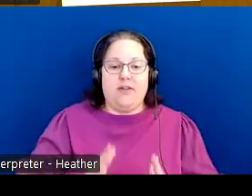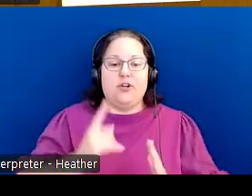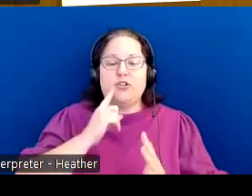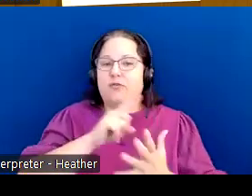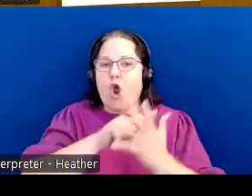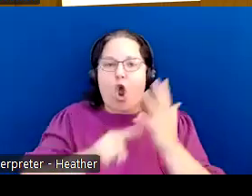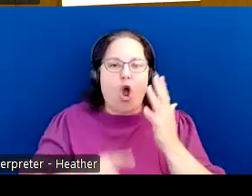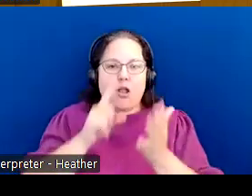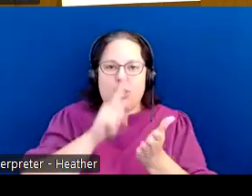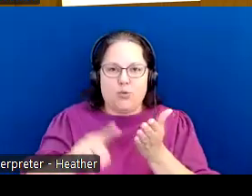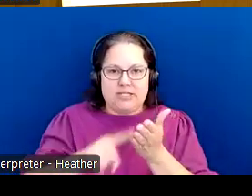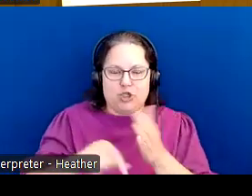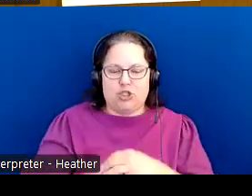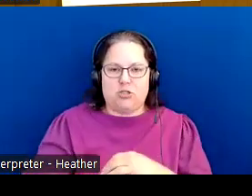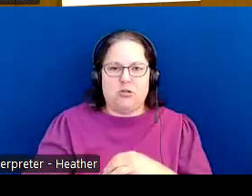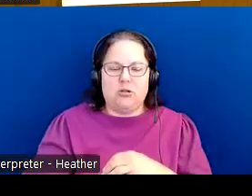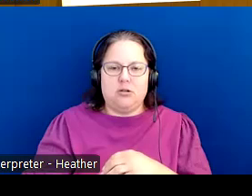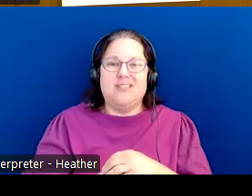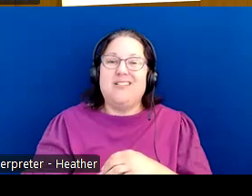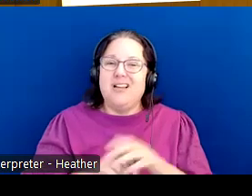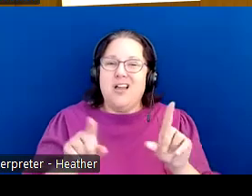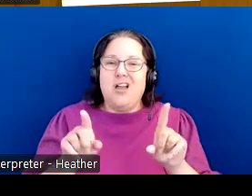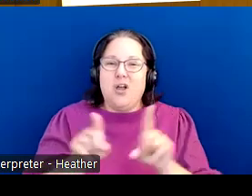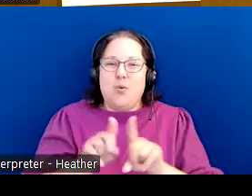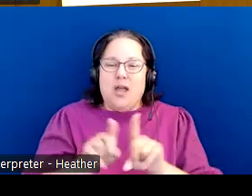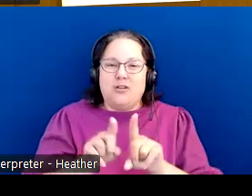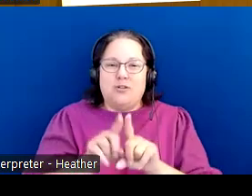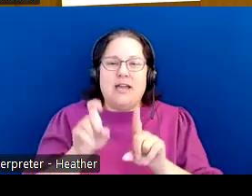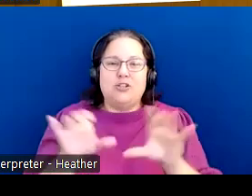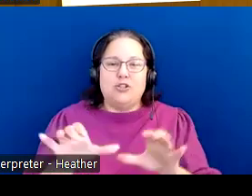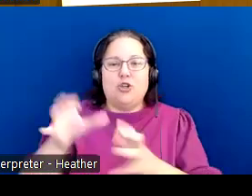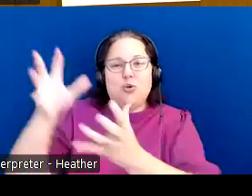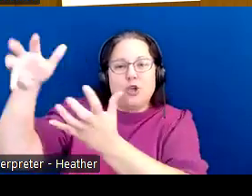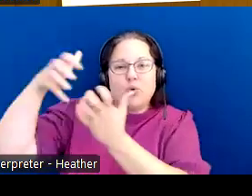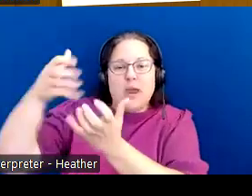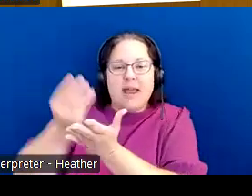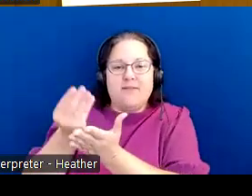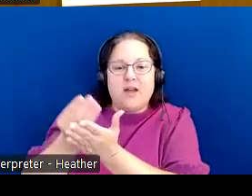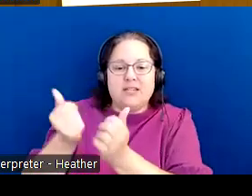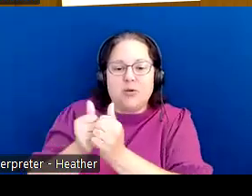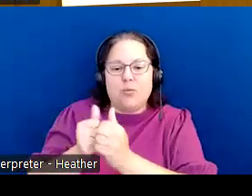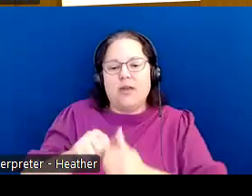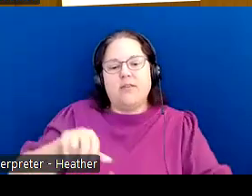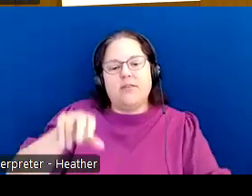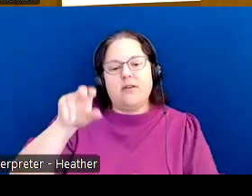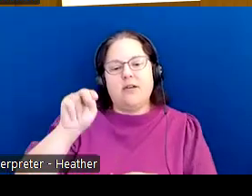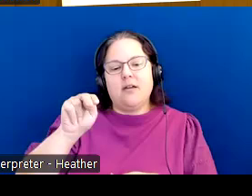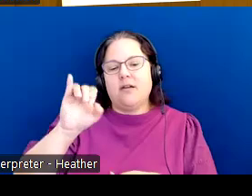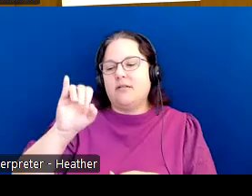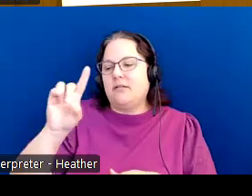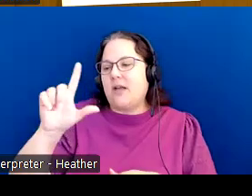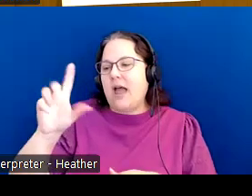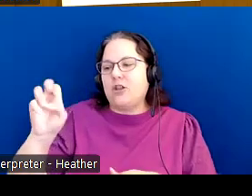research. I think we even had a push through a lot of our grant funding is through NIDLR in the burn model system, and they